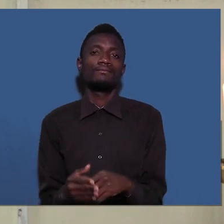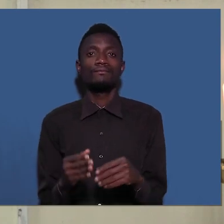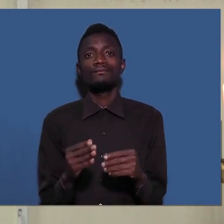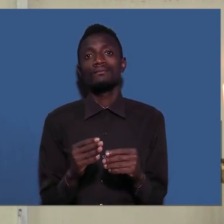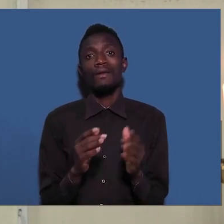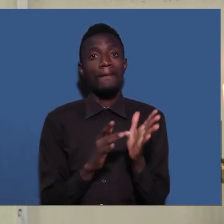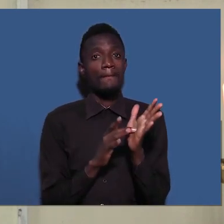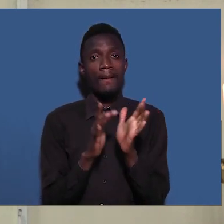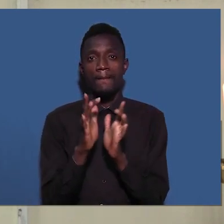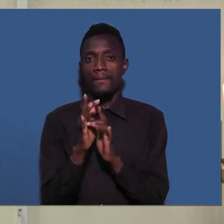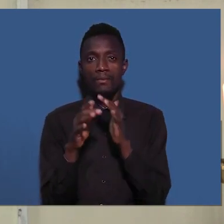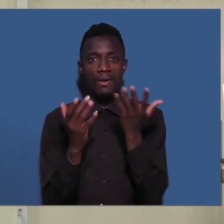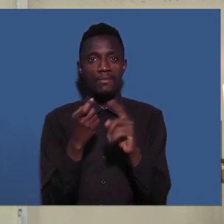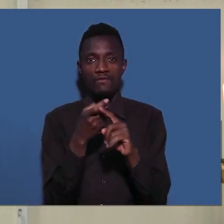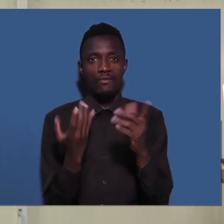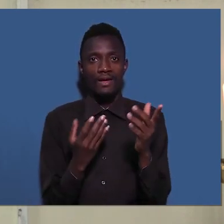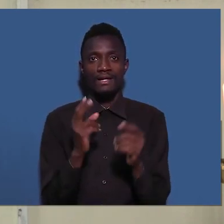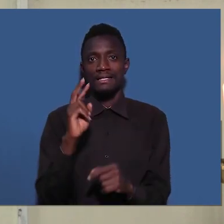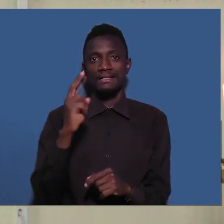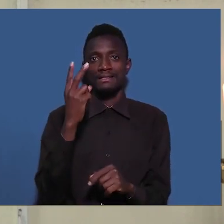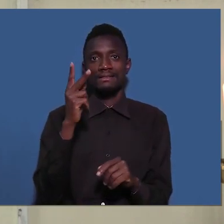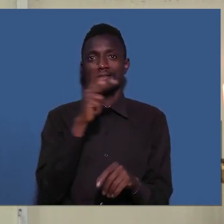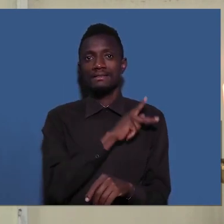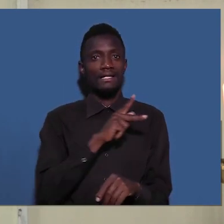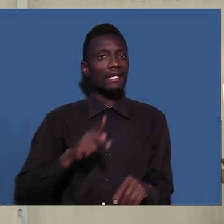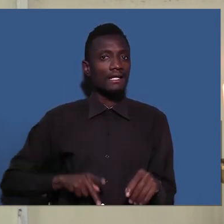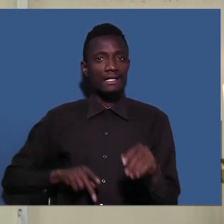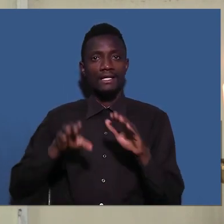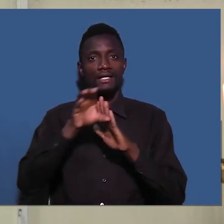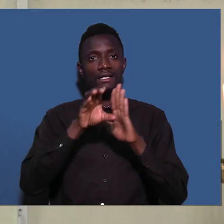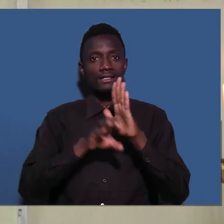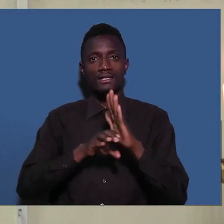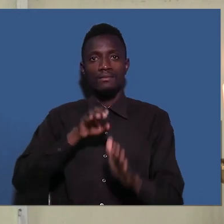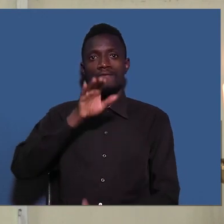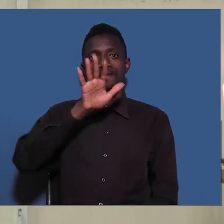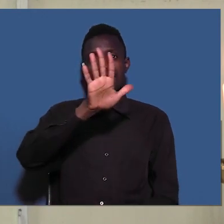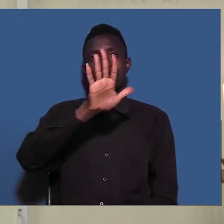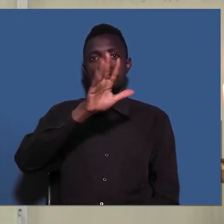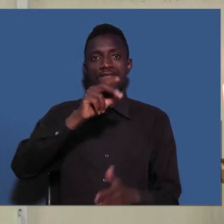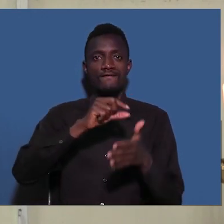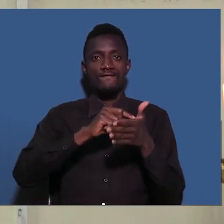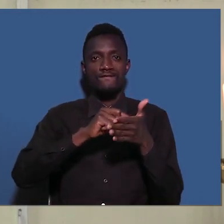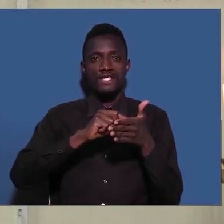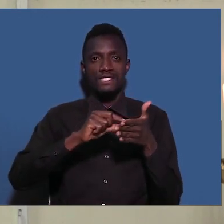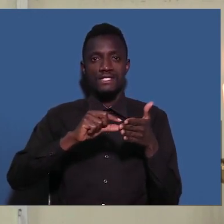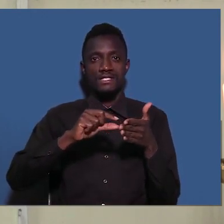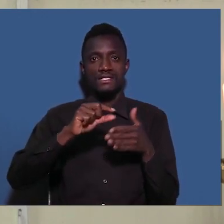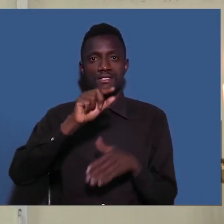the book of 2 Kings, chapter 5, picking from verse number